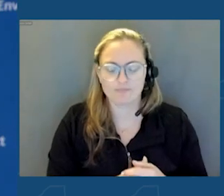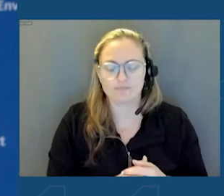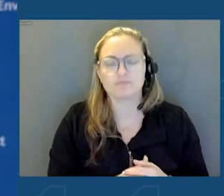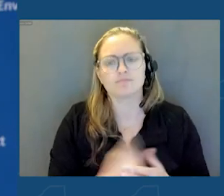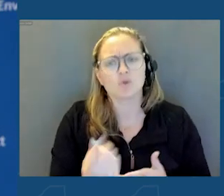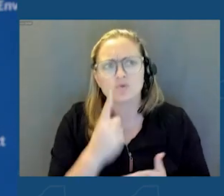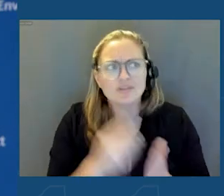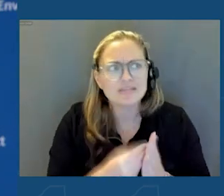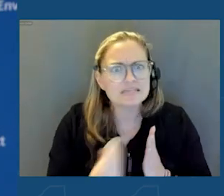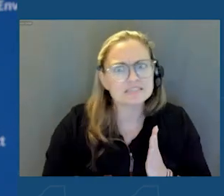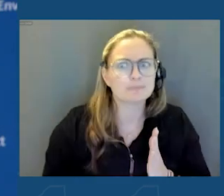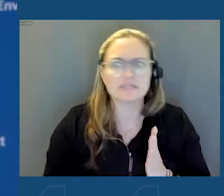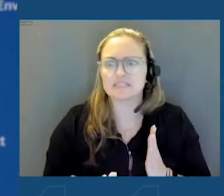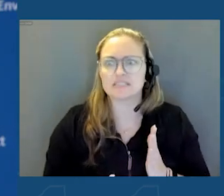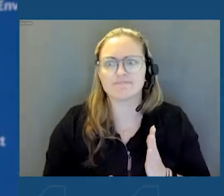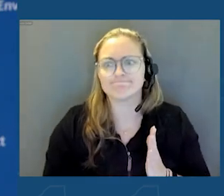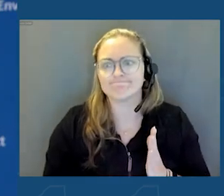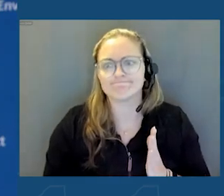expensive